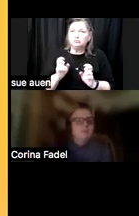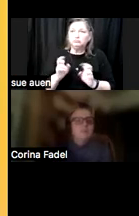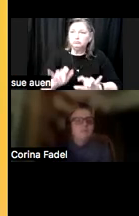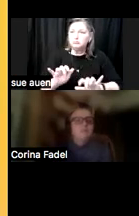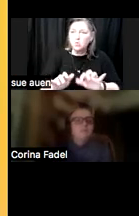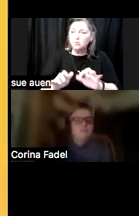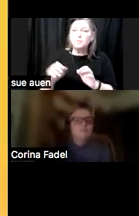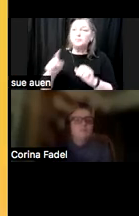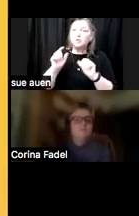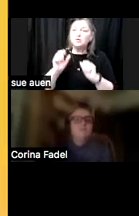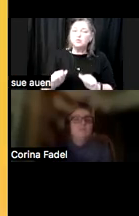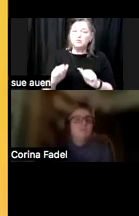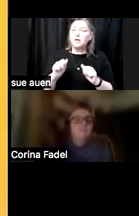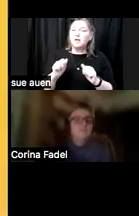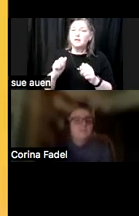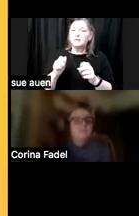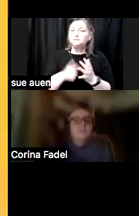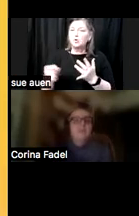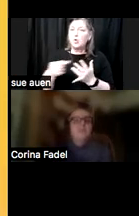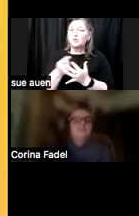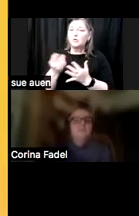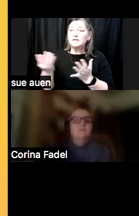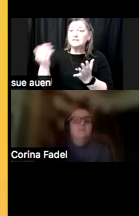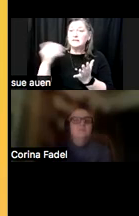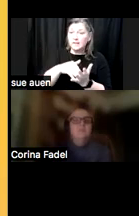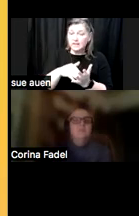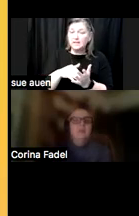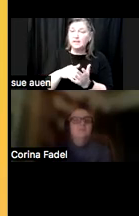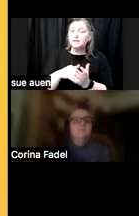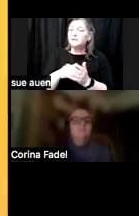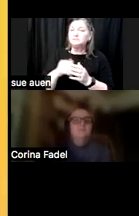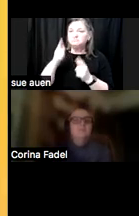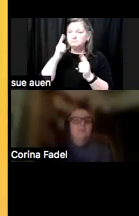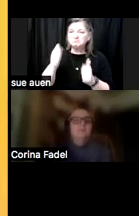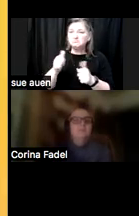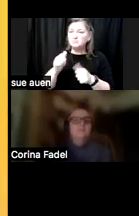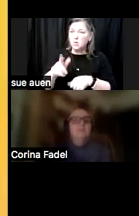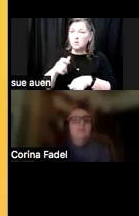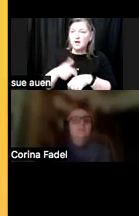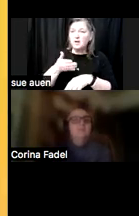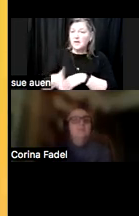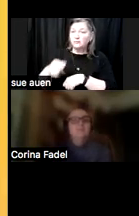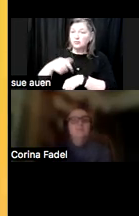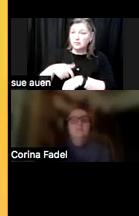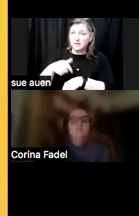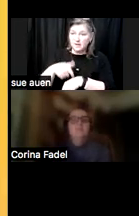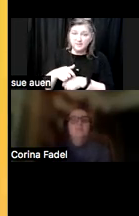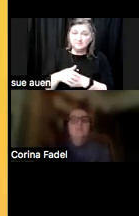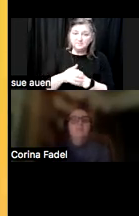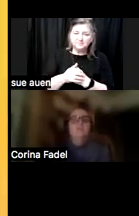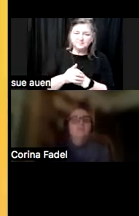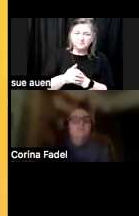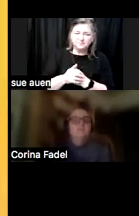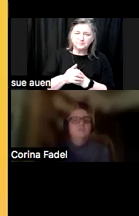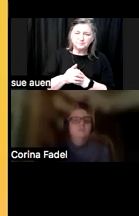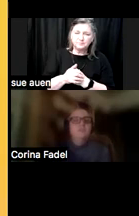you can move through this again asynchronistically after tonight's meeting ends.